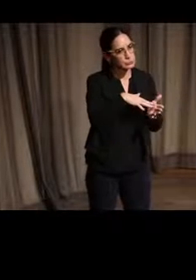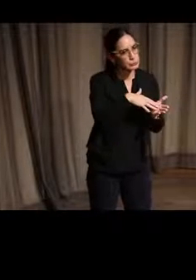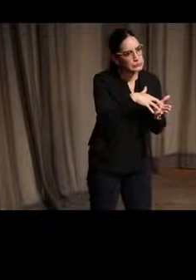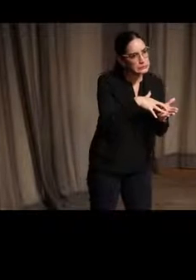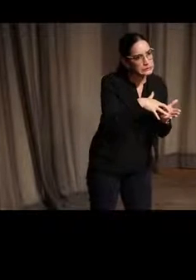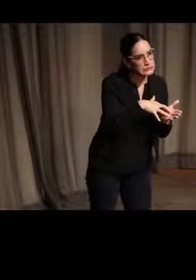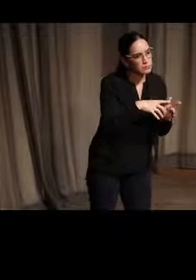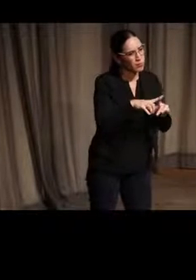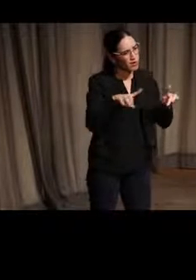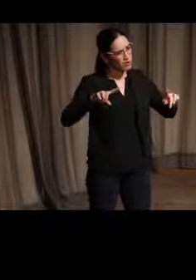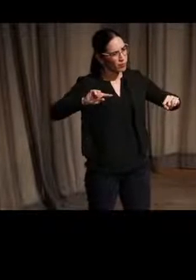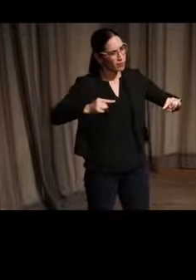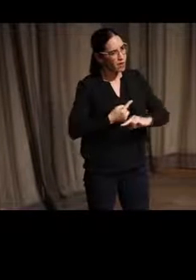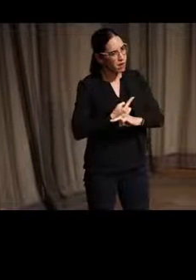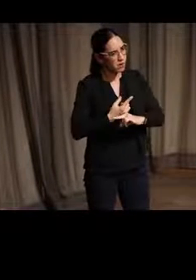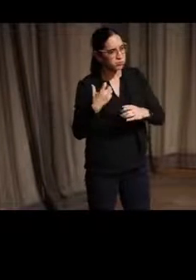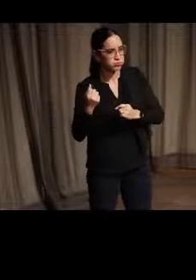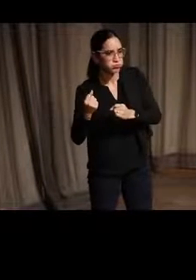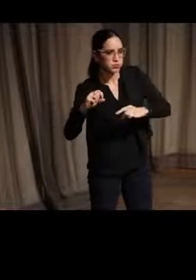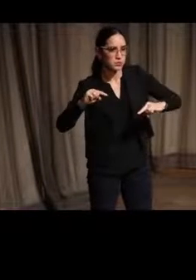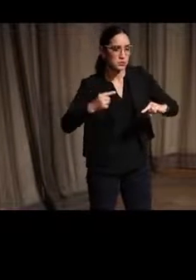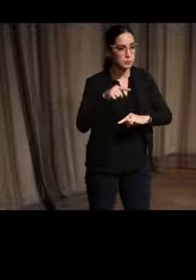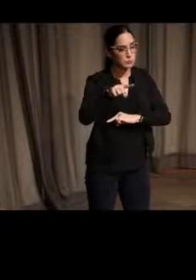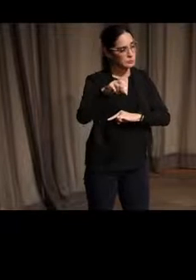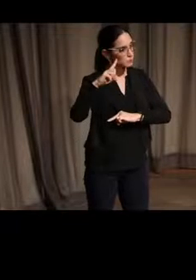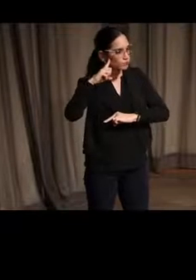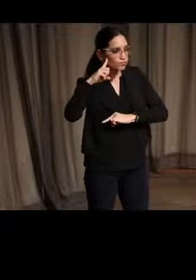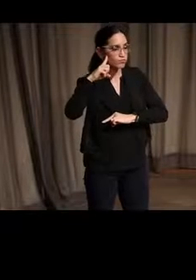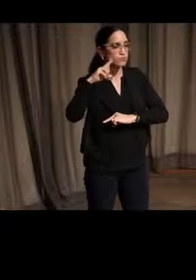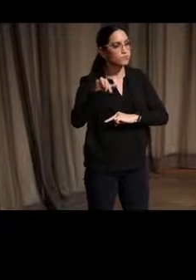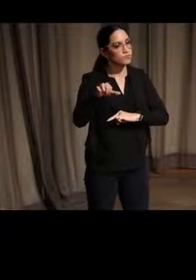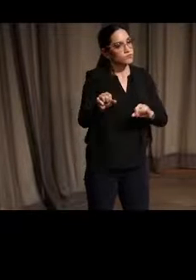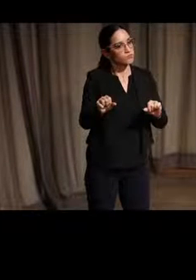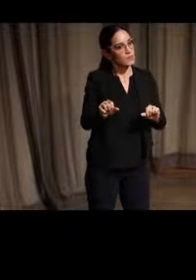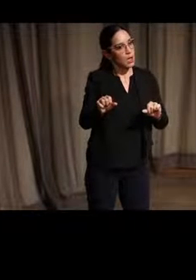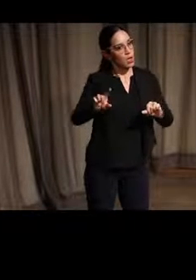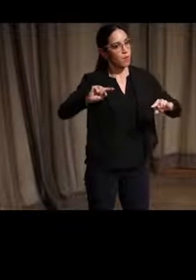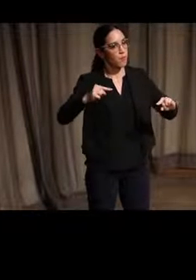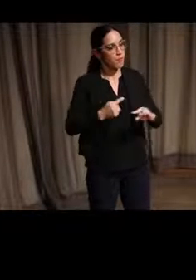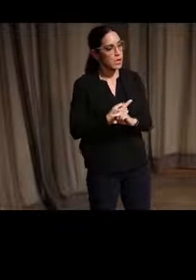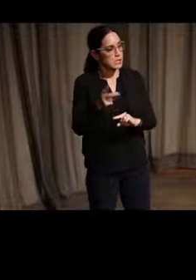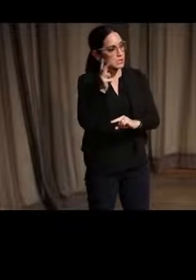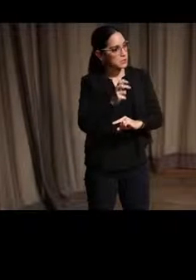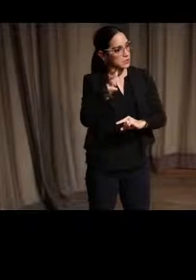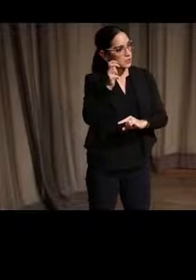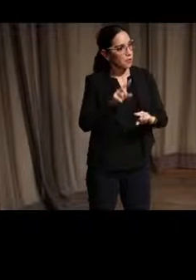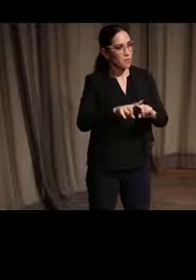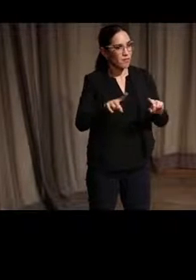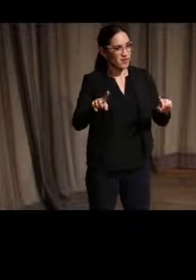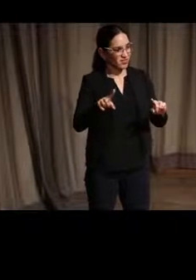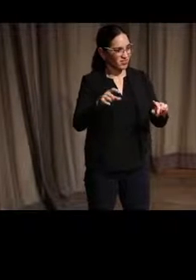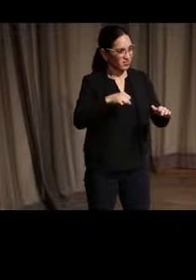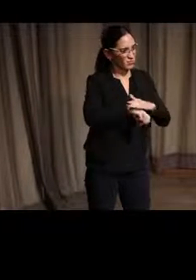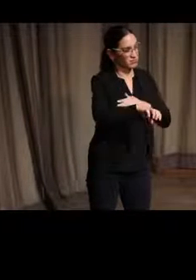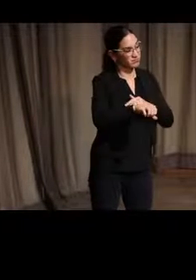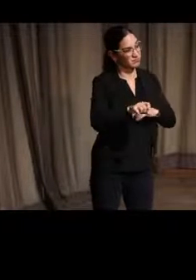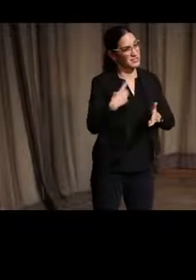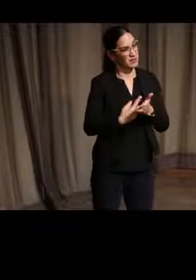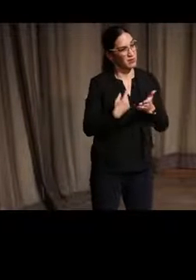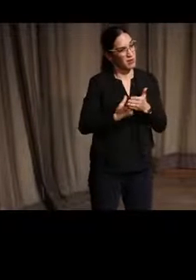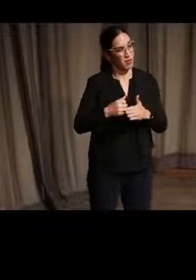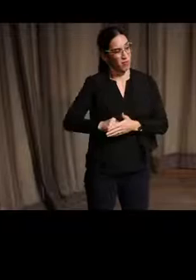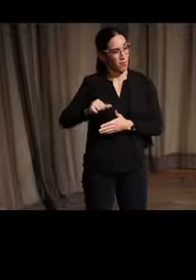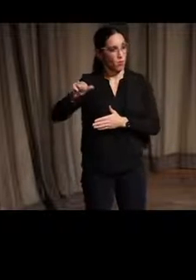in pain, and you can hear the pain. And I think that opposition to abortion entails that a woman suffer in a lot of